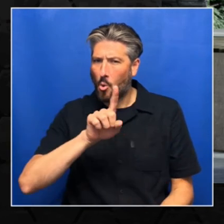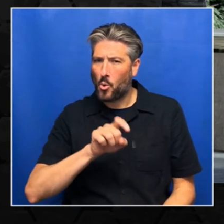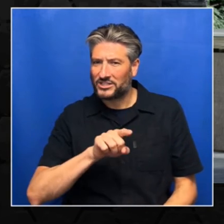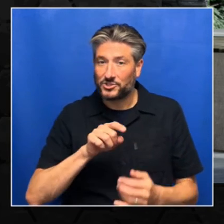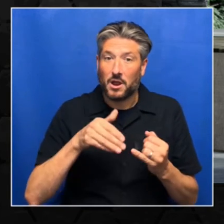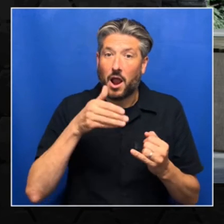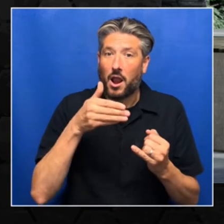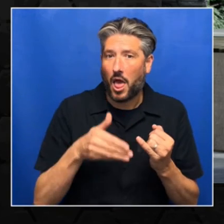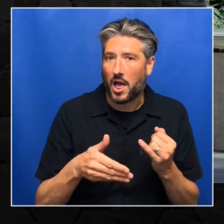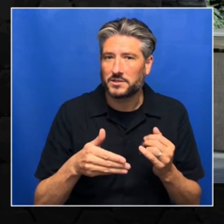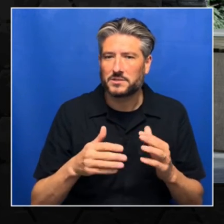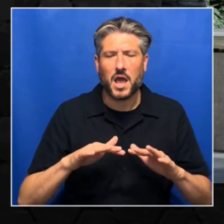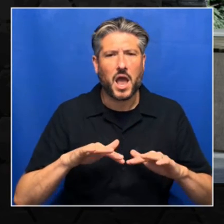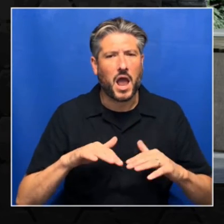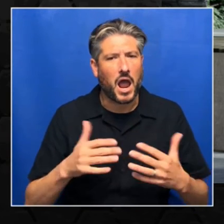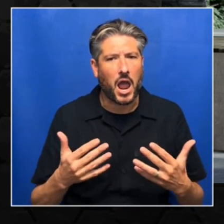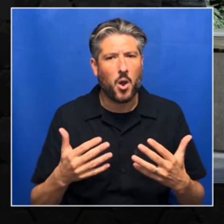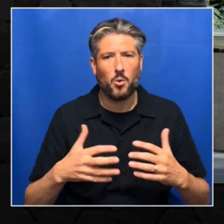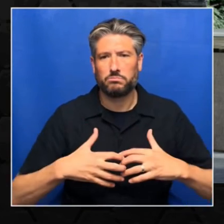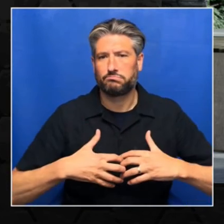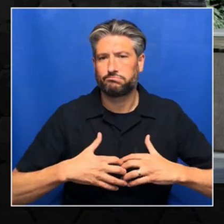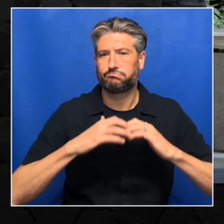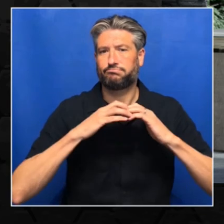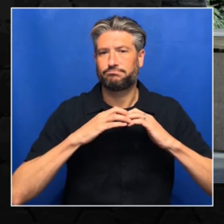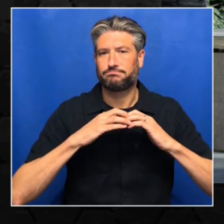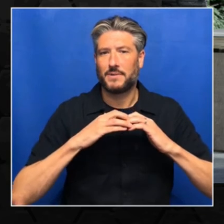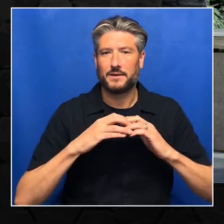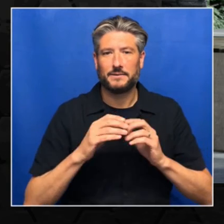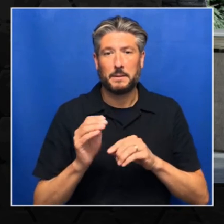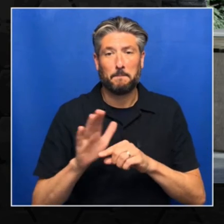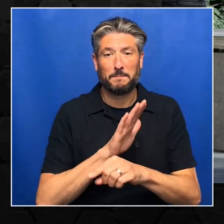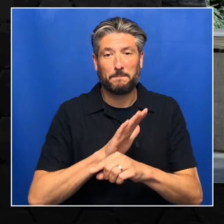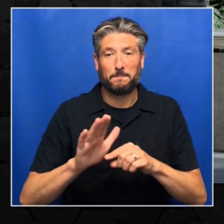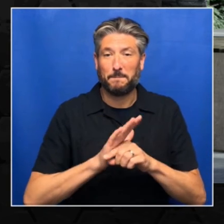So I guess in general, like ML is probably